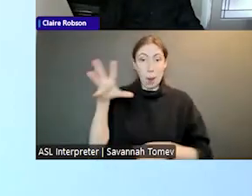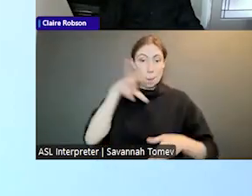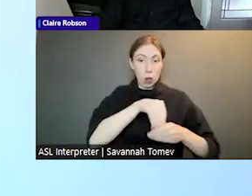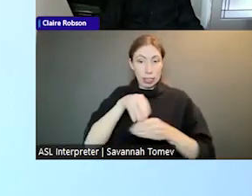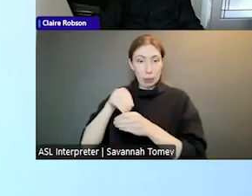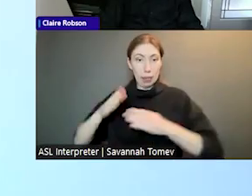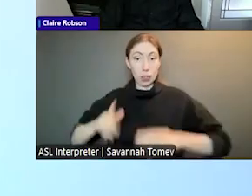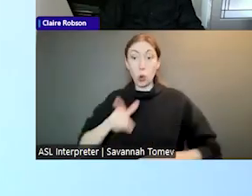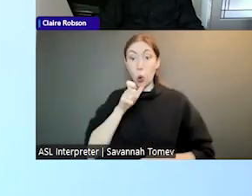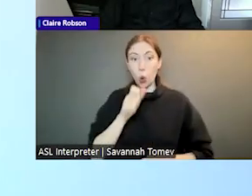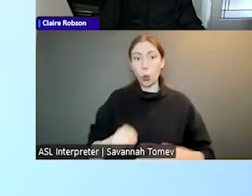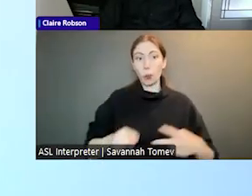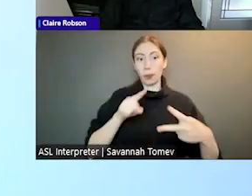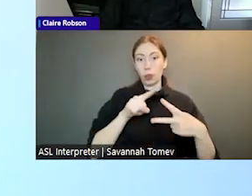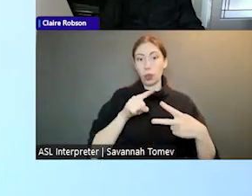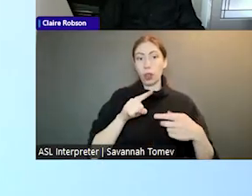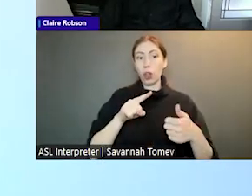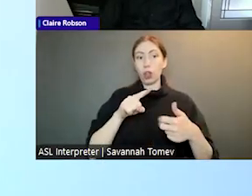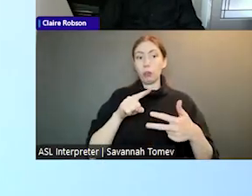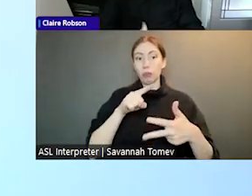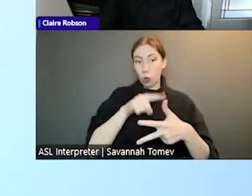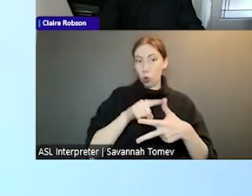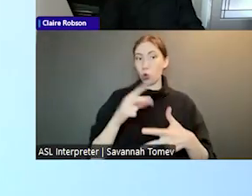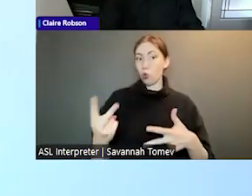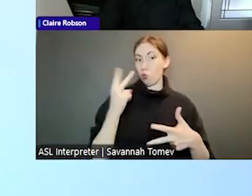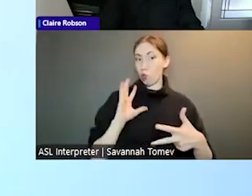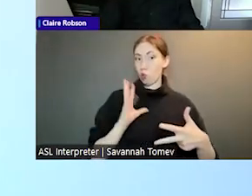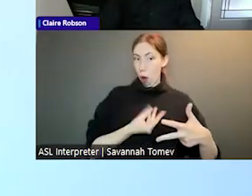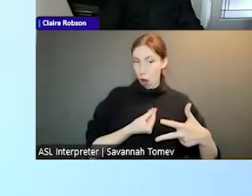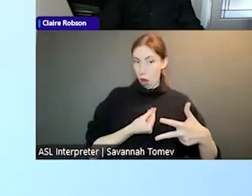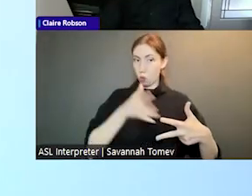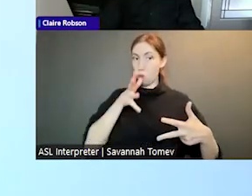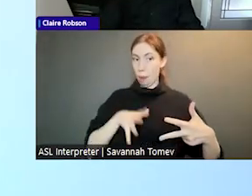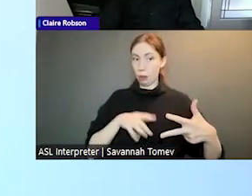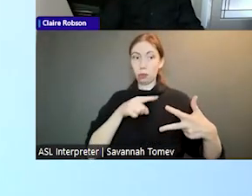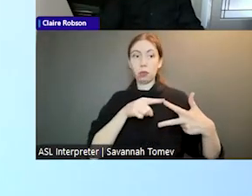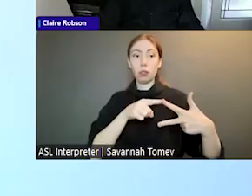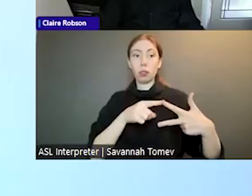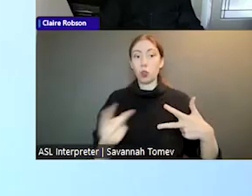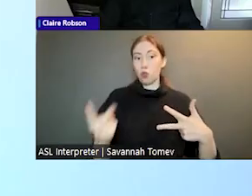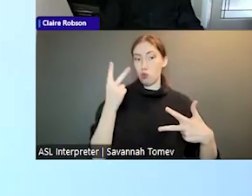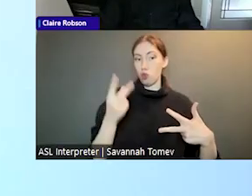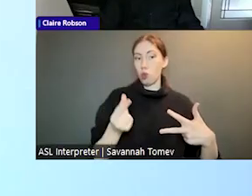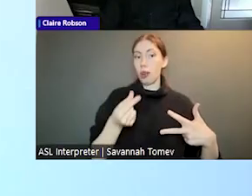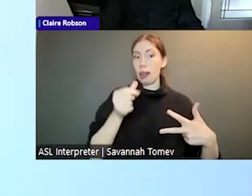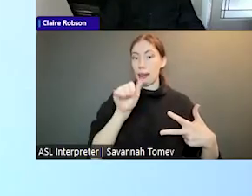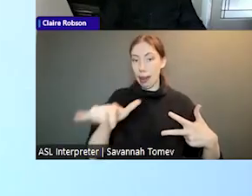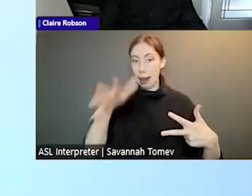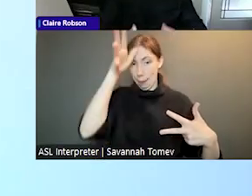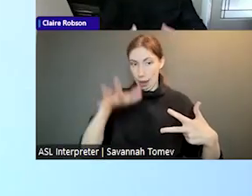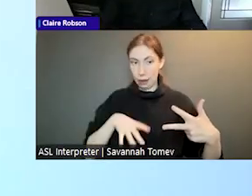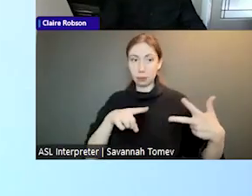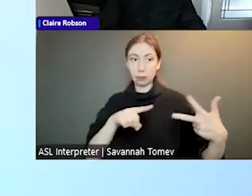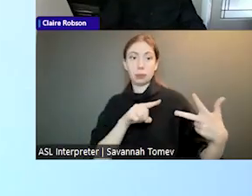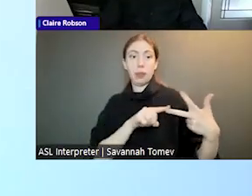men, and 5 lesbians. We also interviewed the senior specialist from Community.